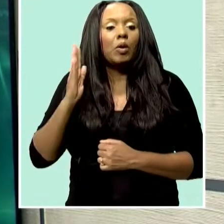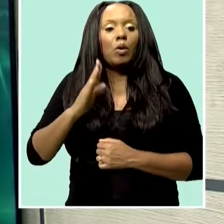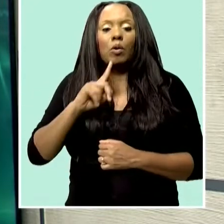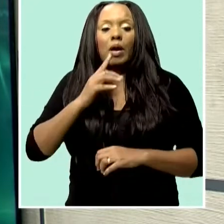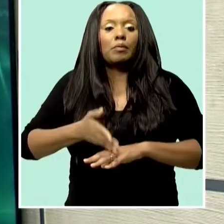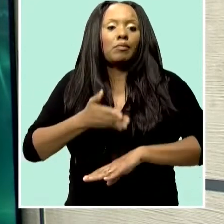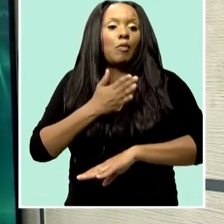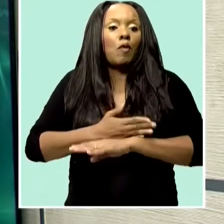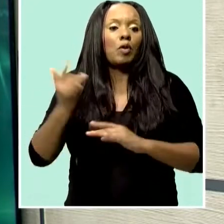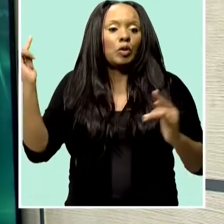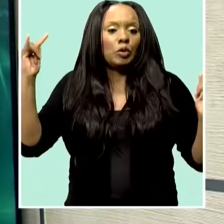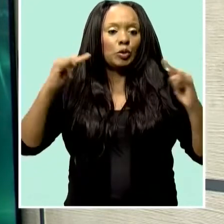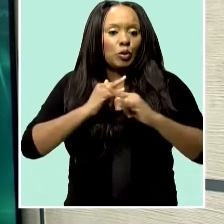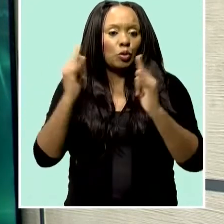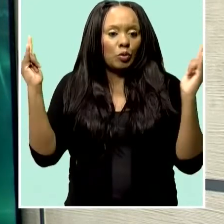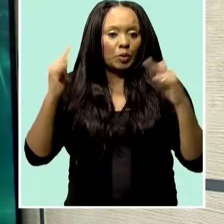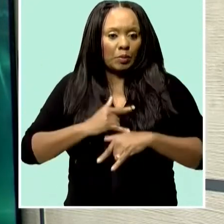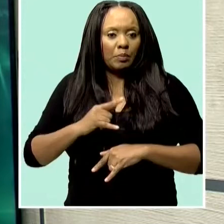for the industry.